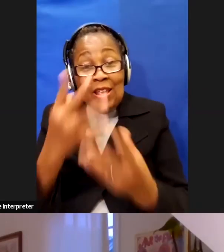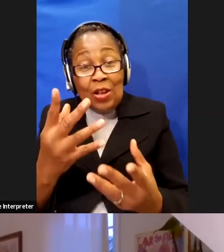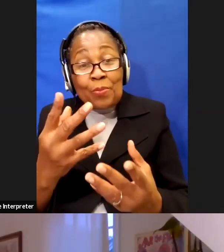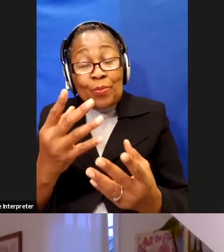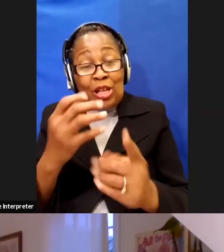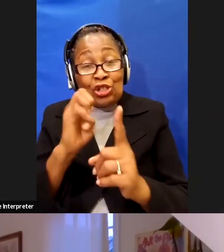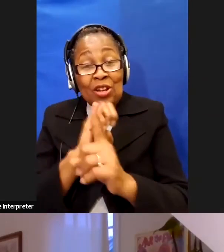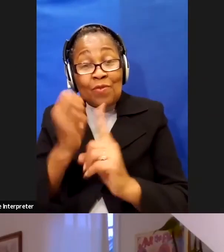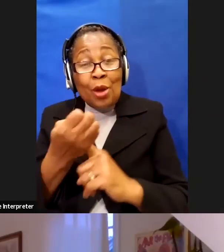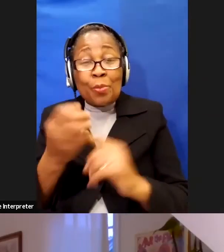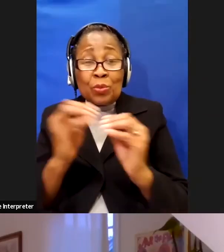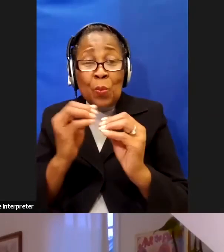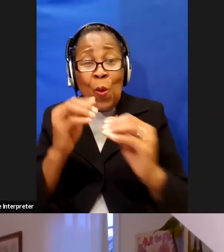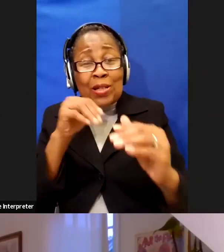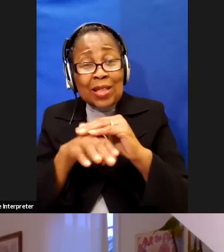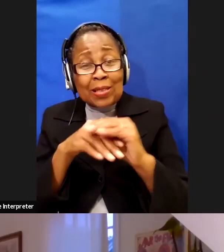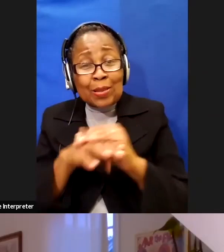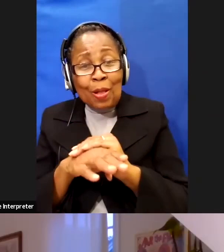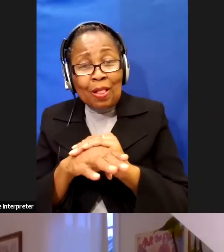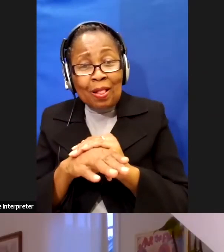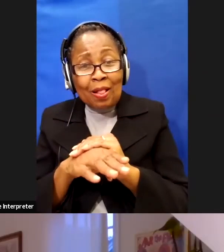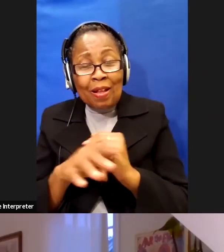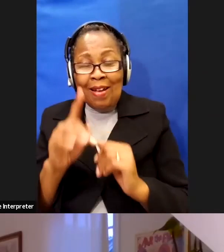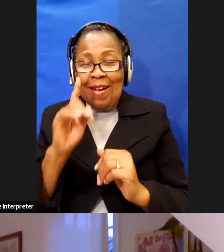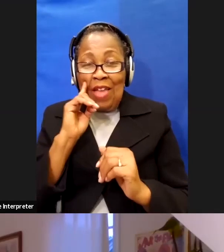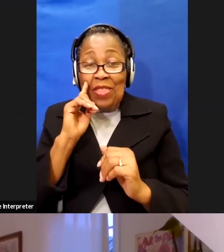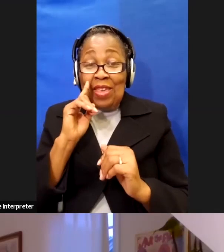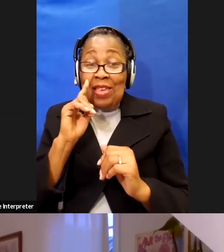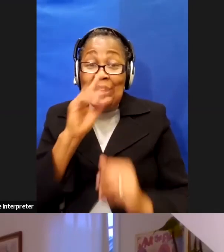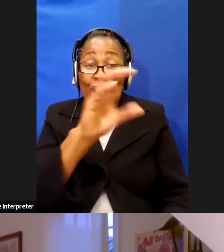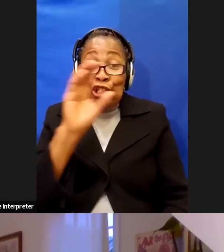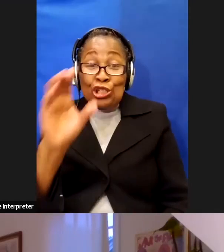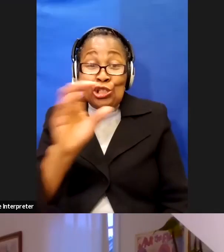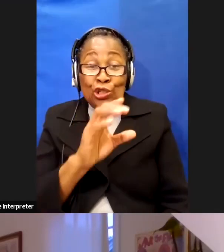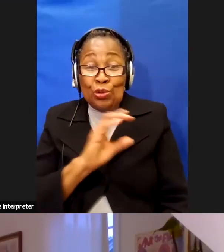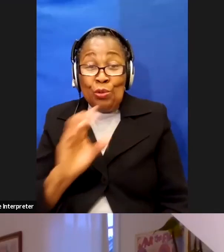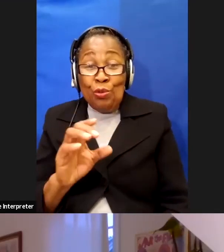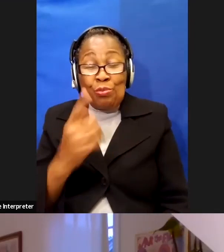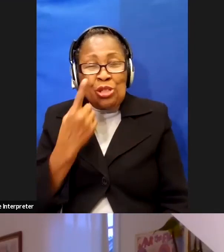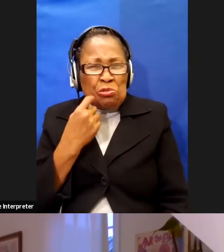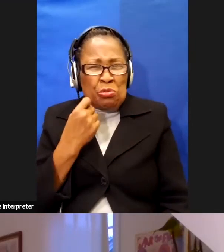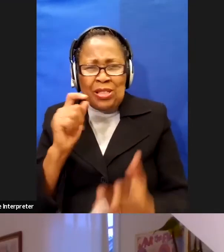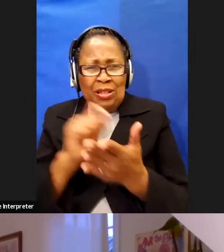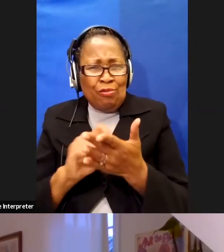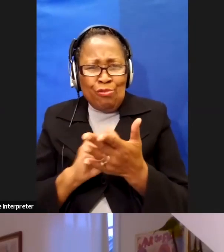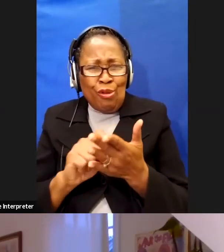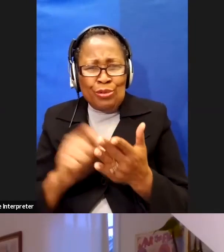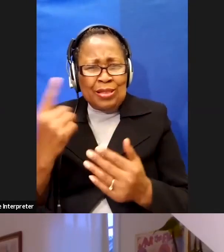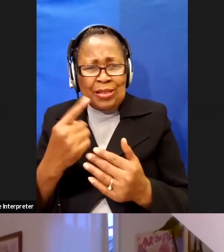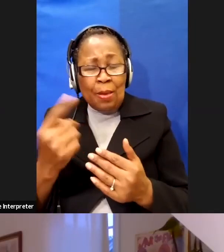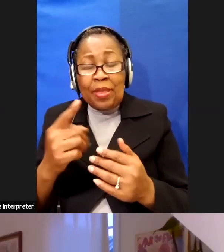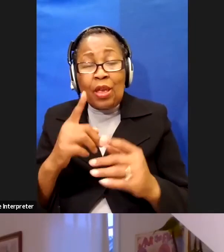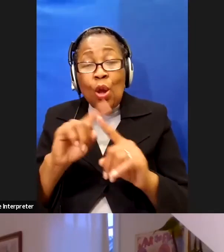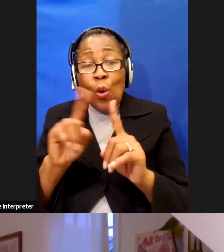much more accessible. I think that Zoom just rolled something out recently, as Tina mentioned, where it allows us to